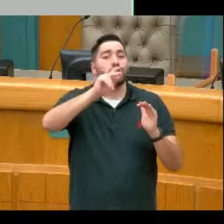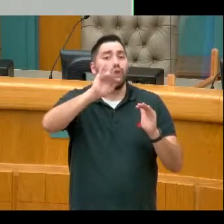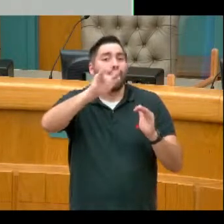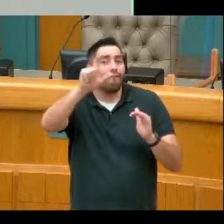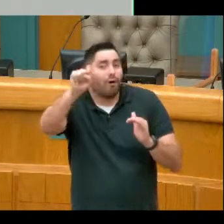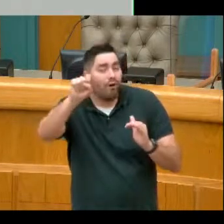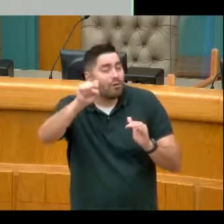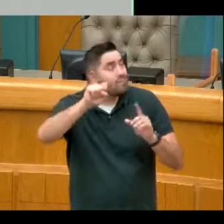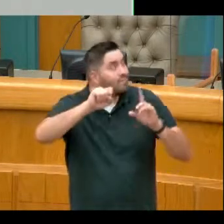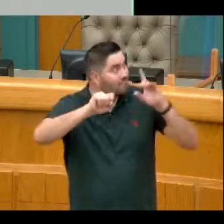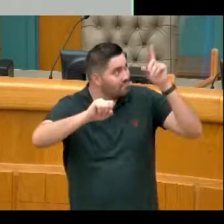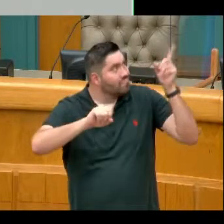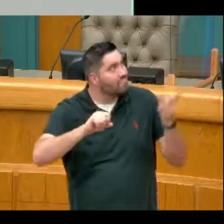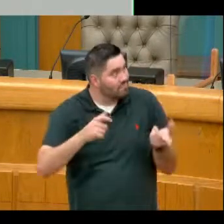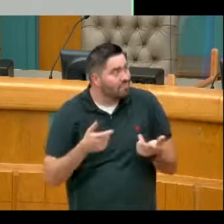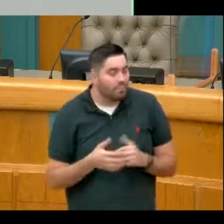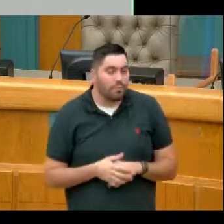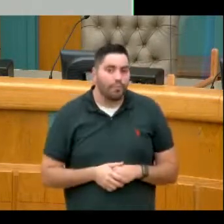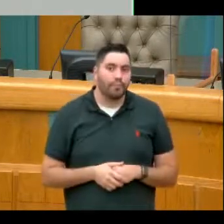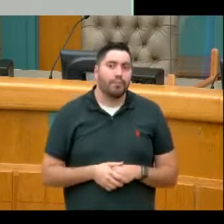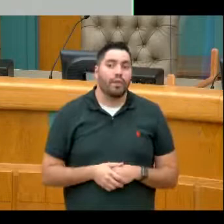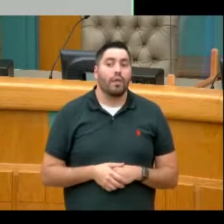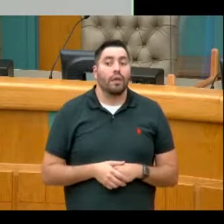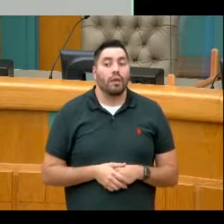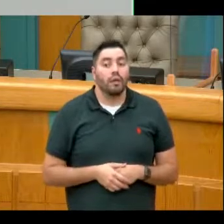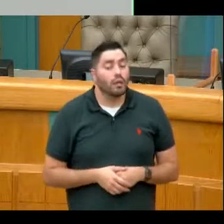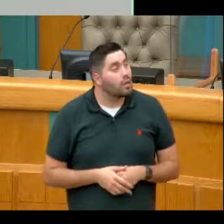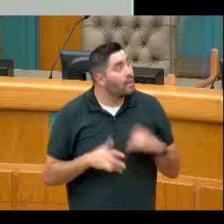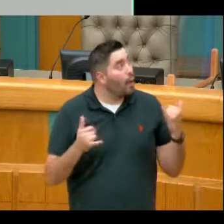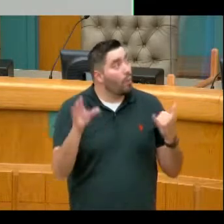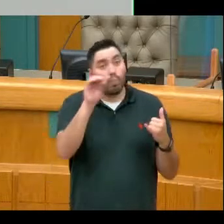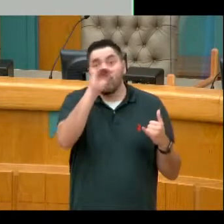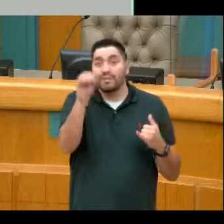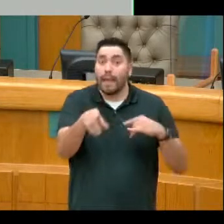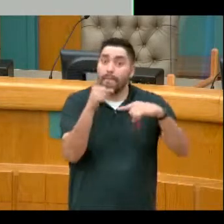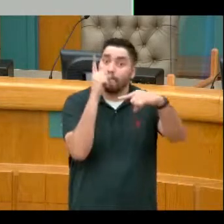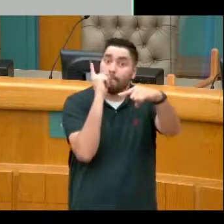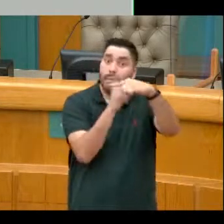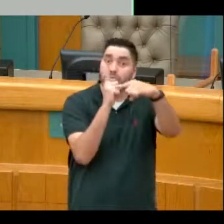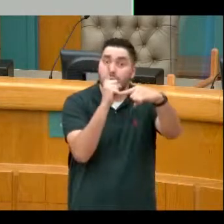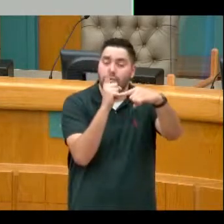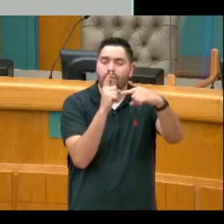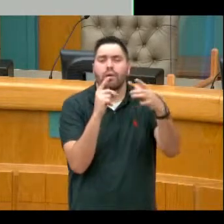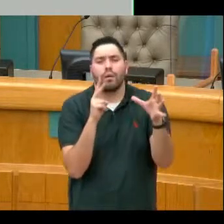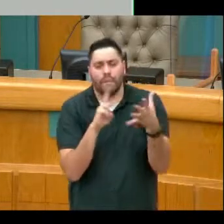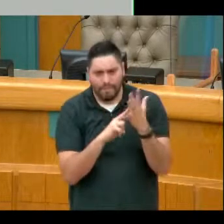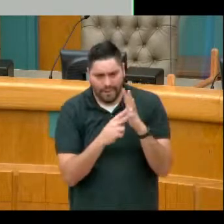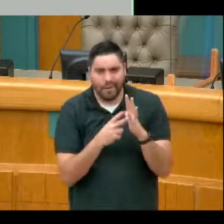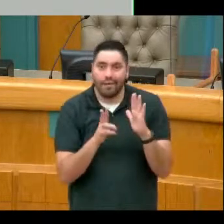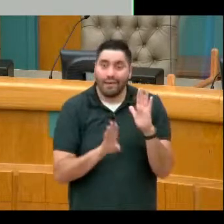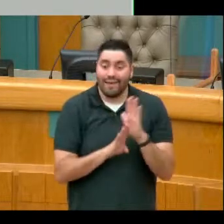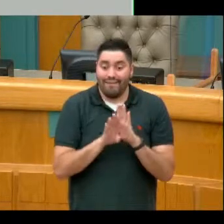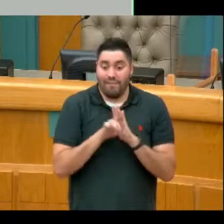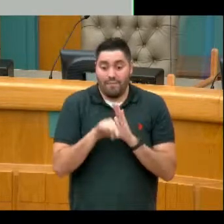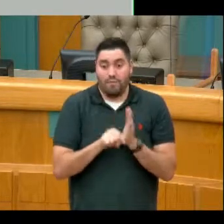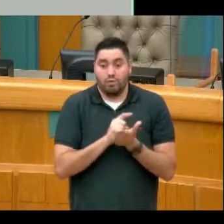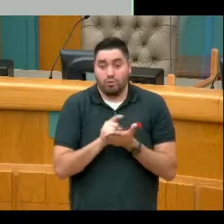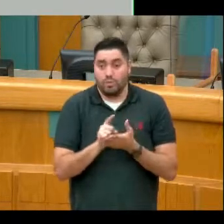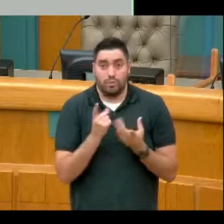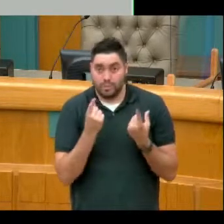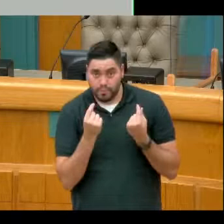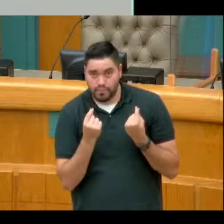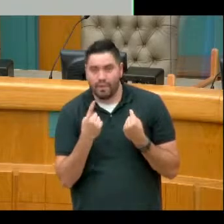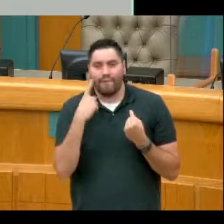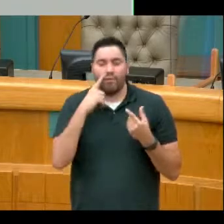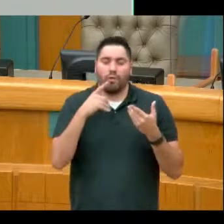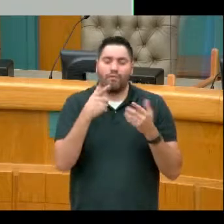That's the least number of average cases per week. We hope that this continues. You can see El Paso and Lubbock right up there at the top.